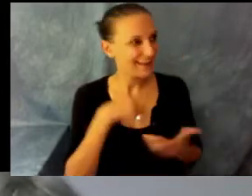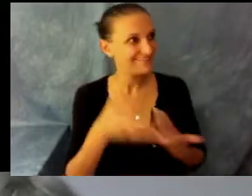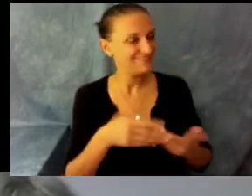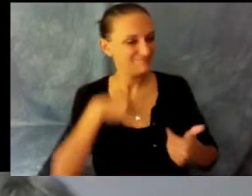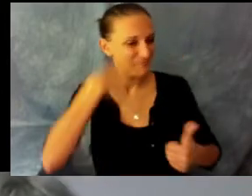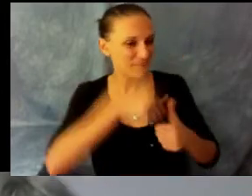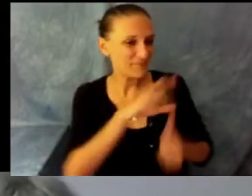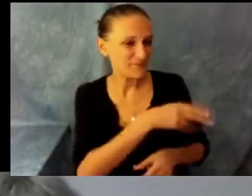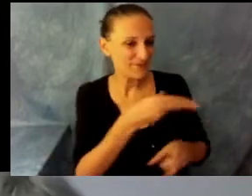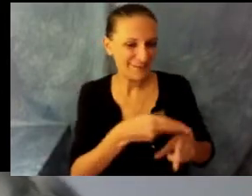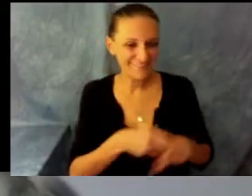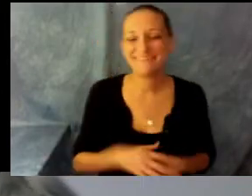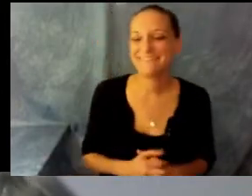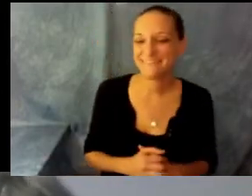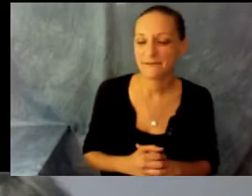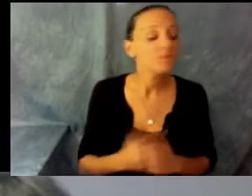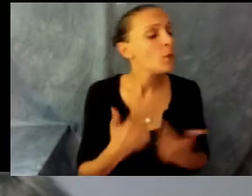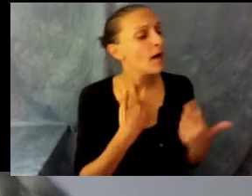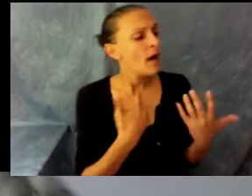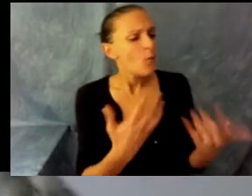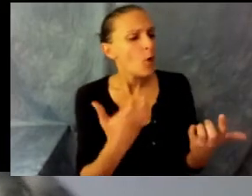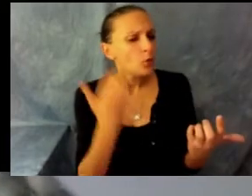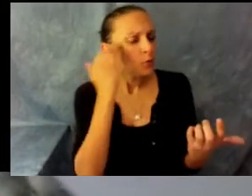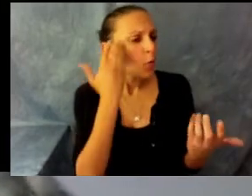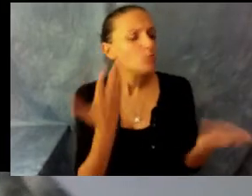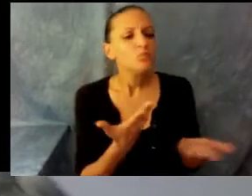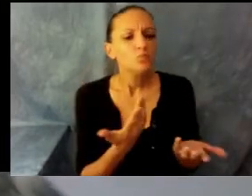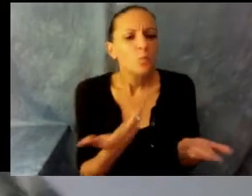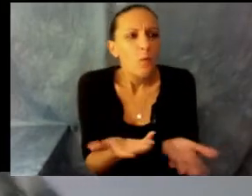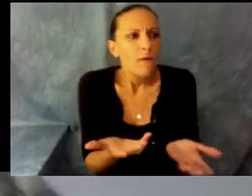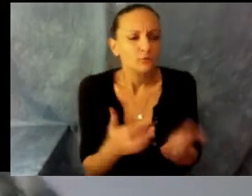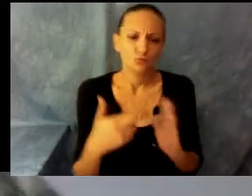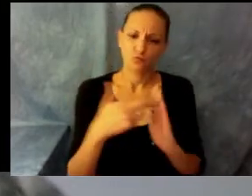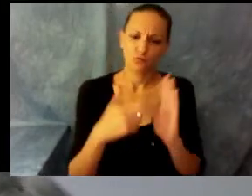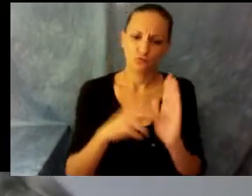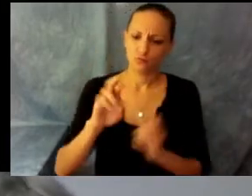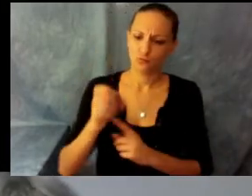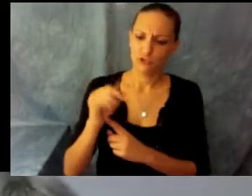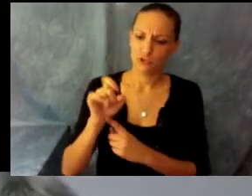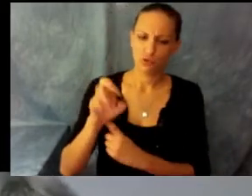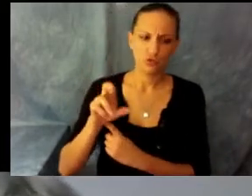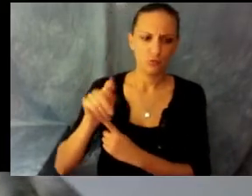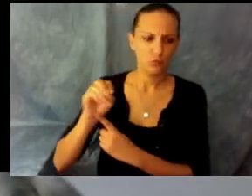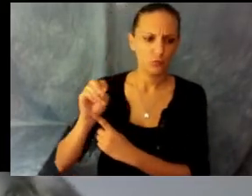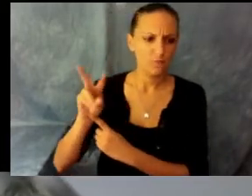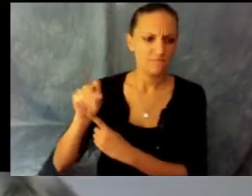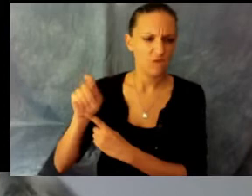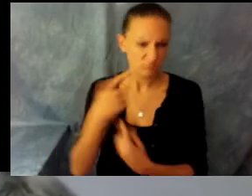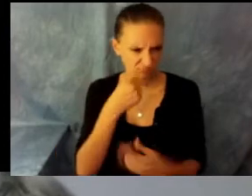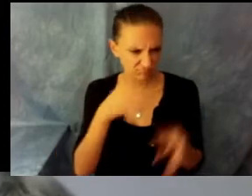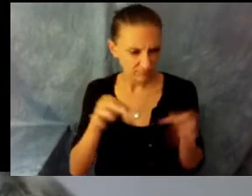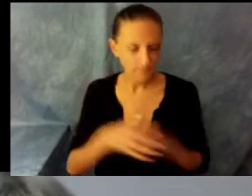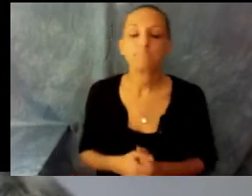So I would like to know, what is Register to Vote? Register to Vote is